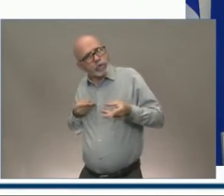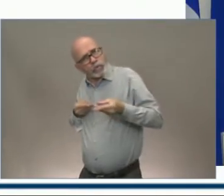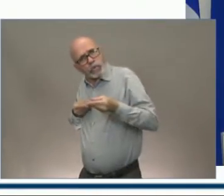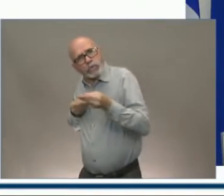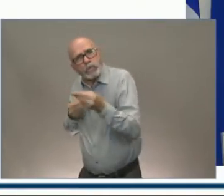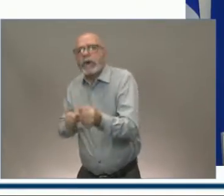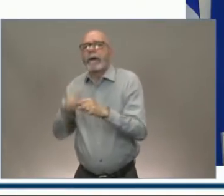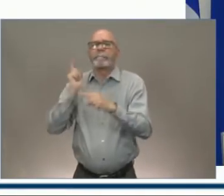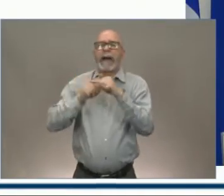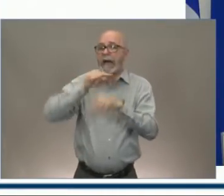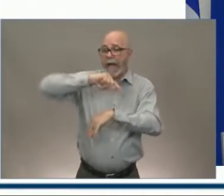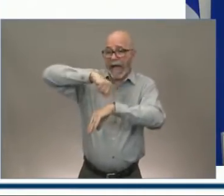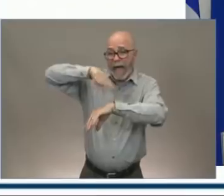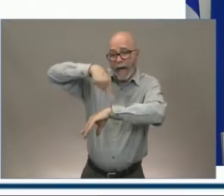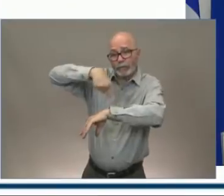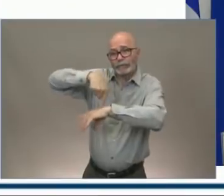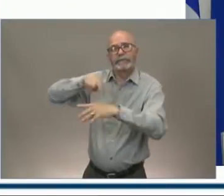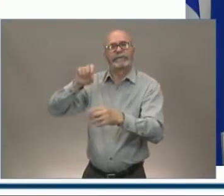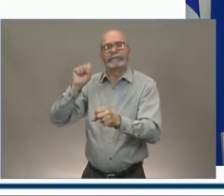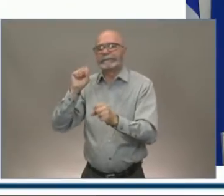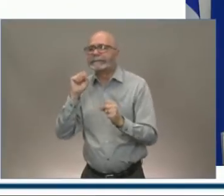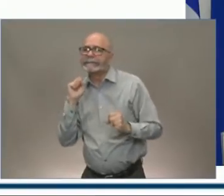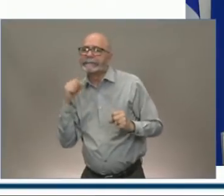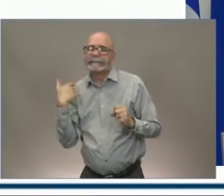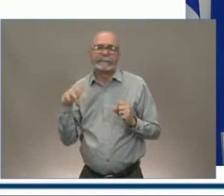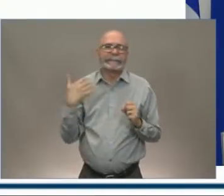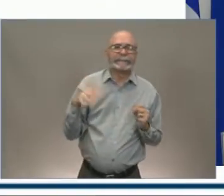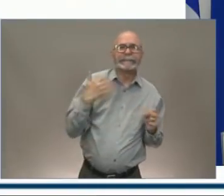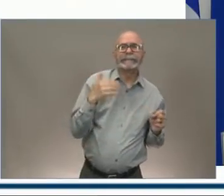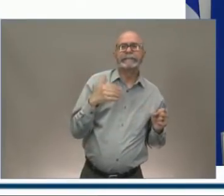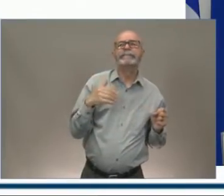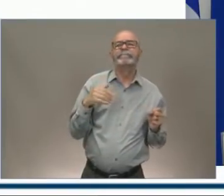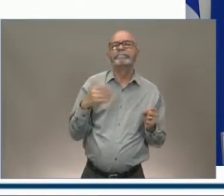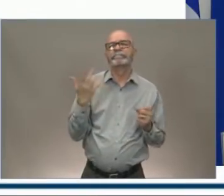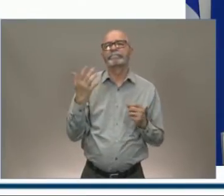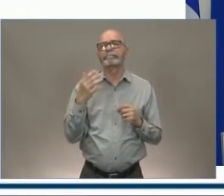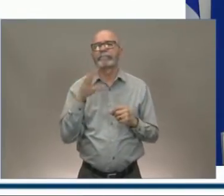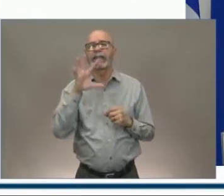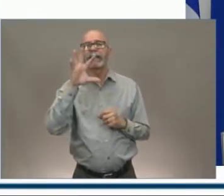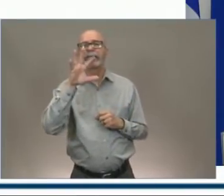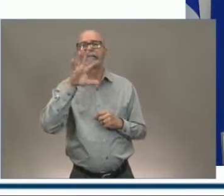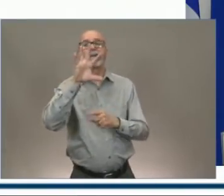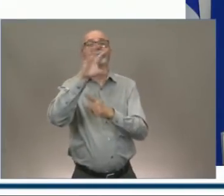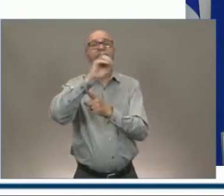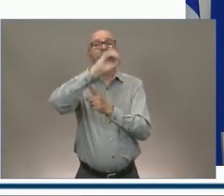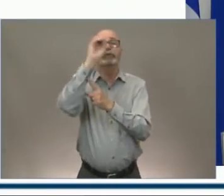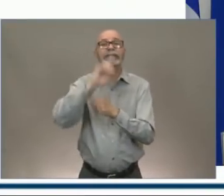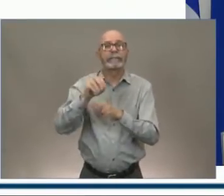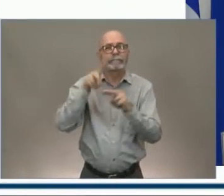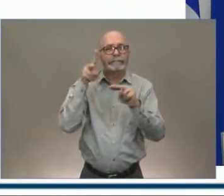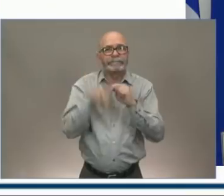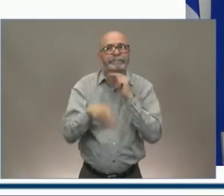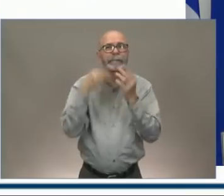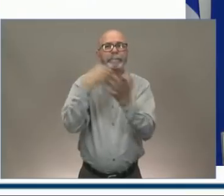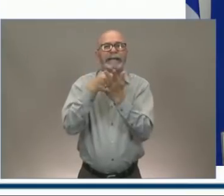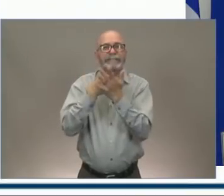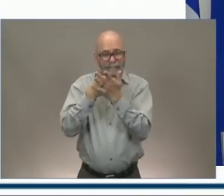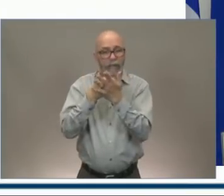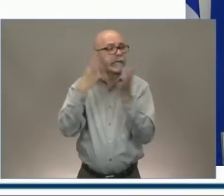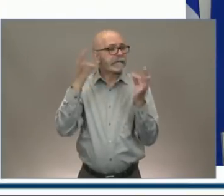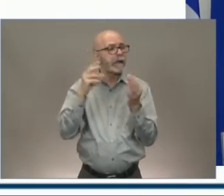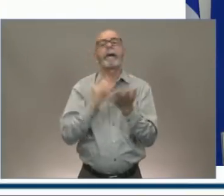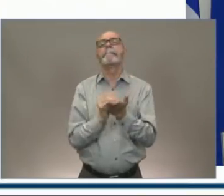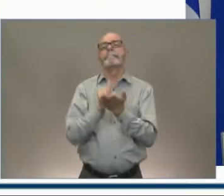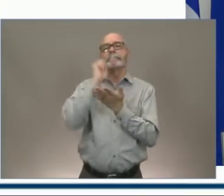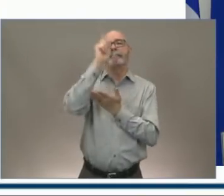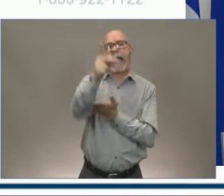well is something that I'm cognizant of, and the 50% was meant to allow them to have the cash flow that they were required to